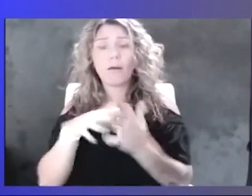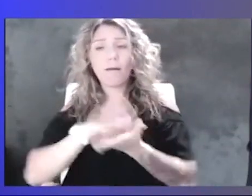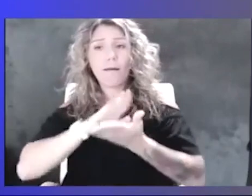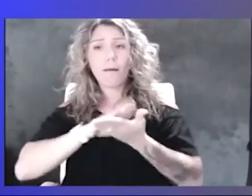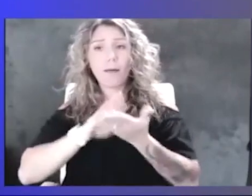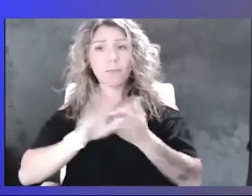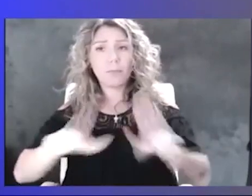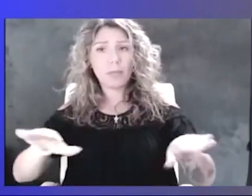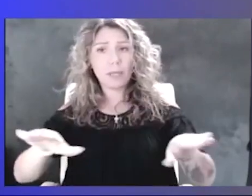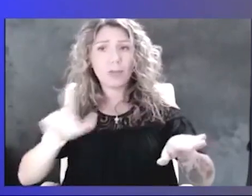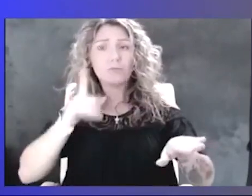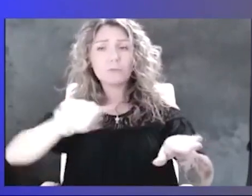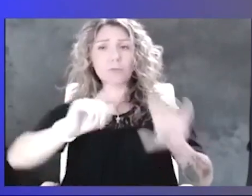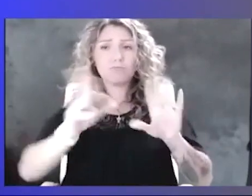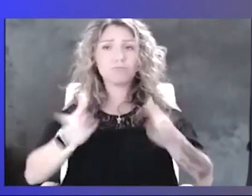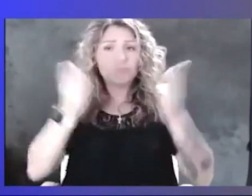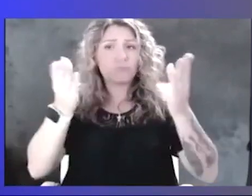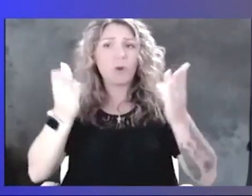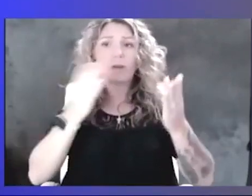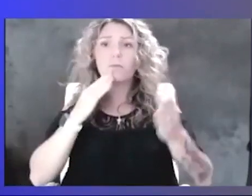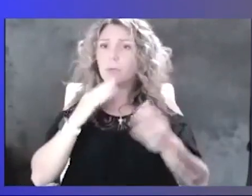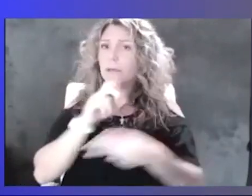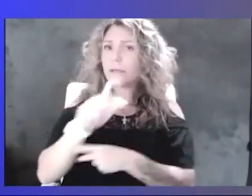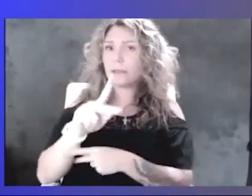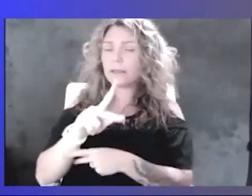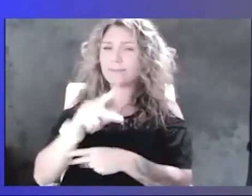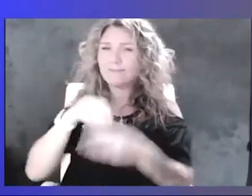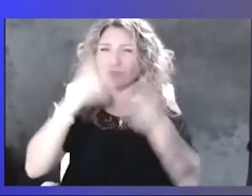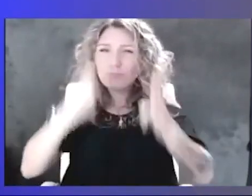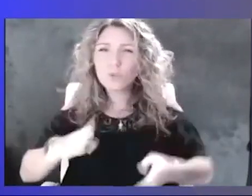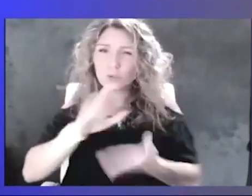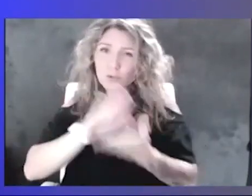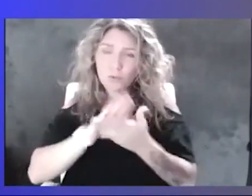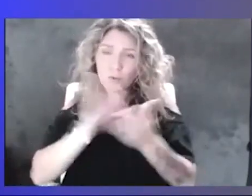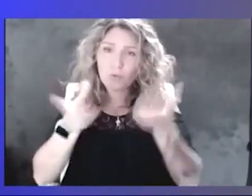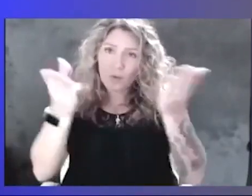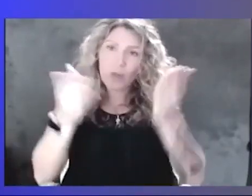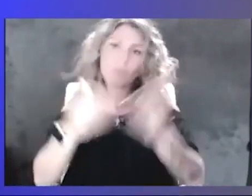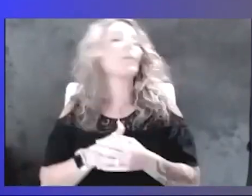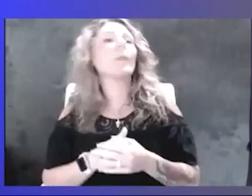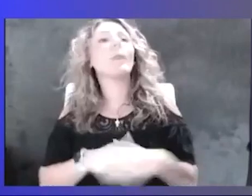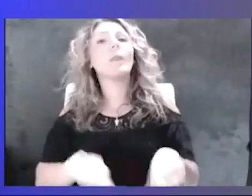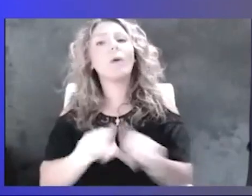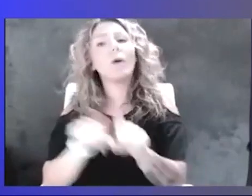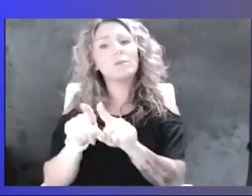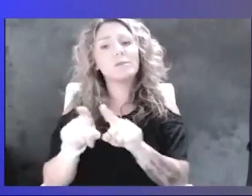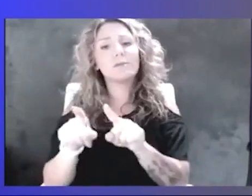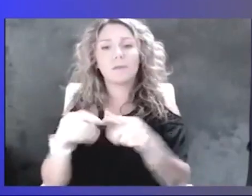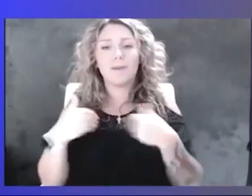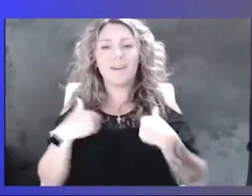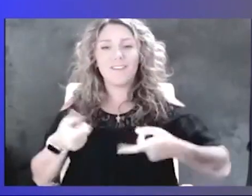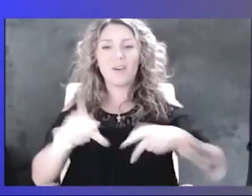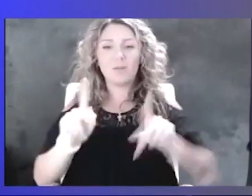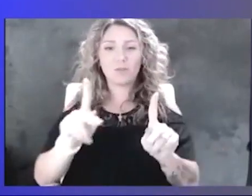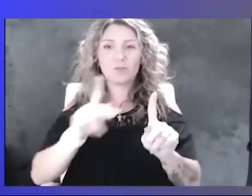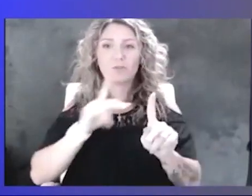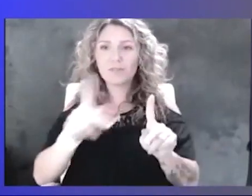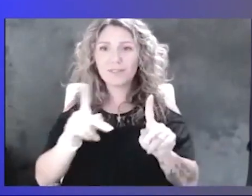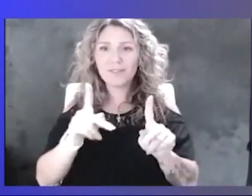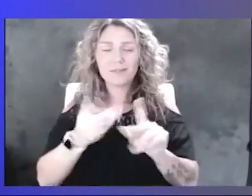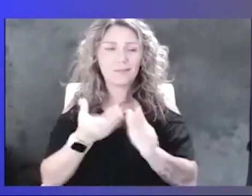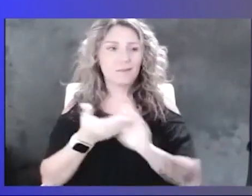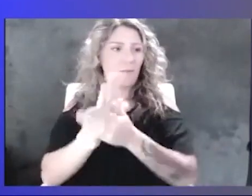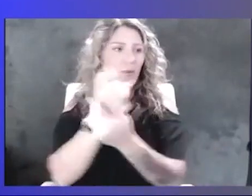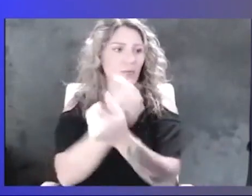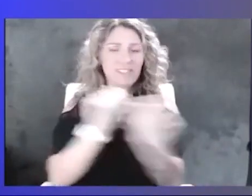in person. That said, I think that we always have the opportunity to make them safer, and that includes masking policies that I think